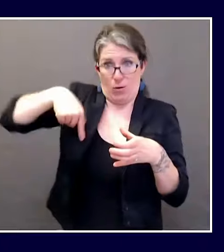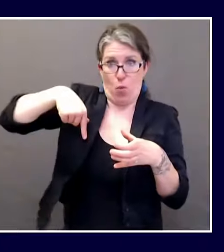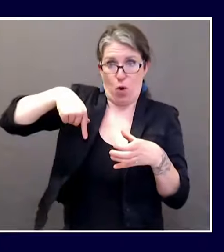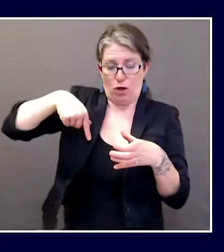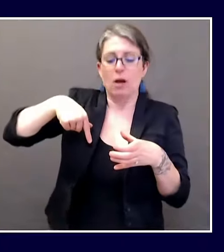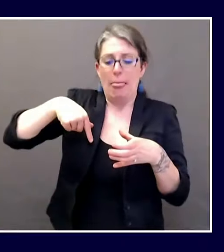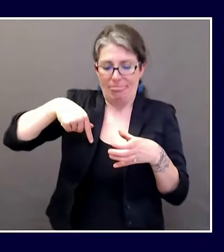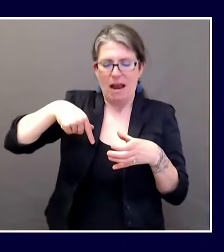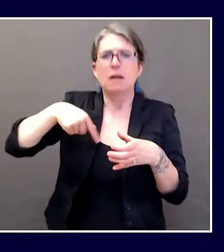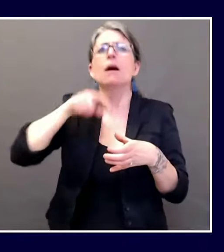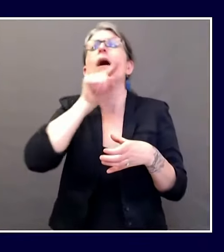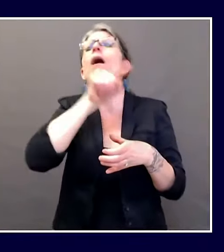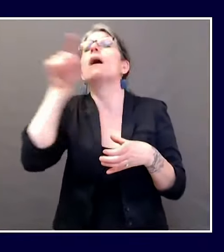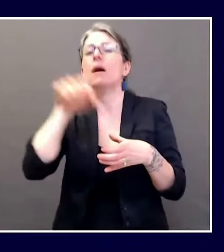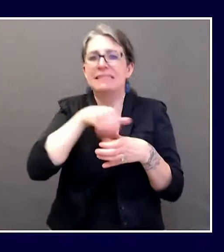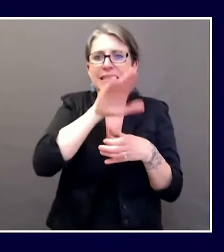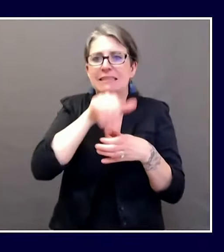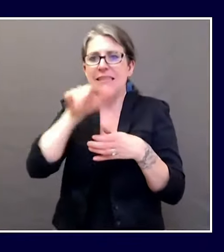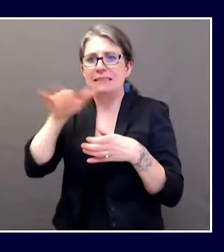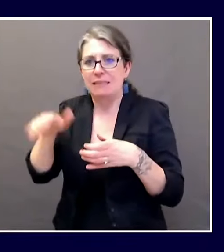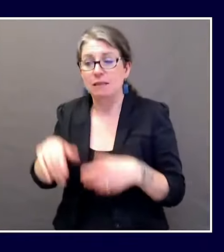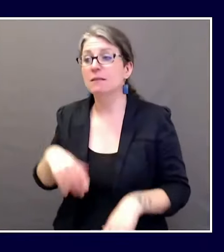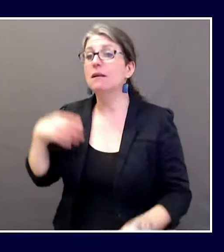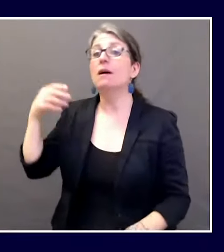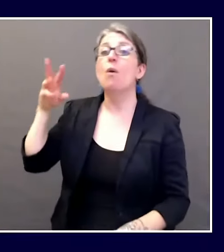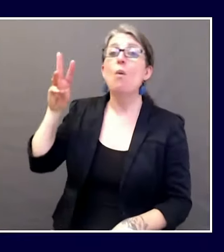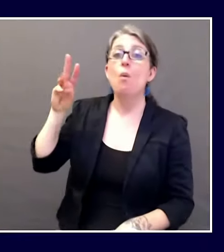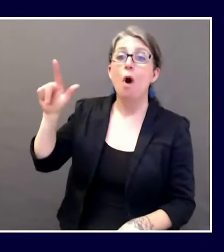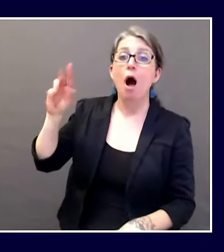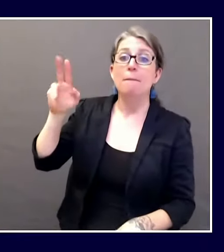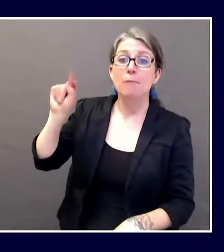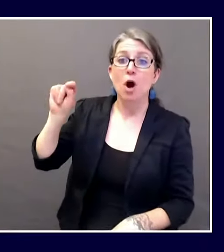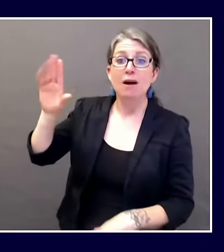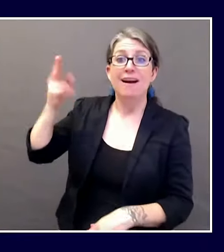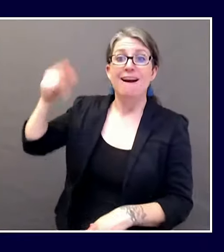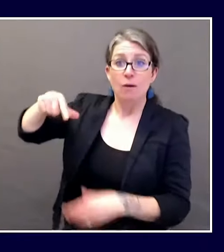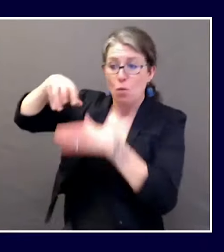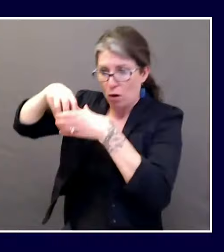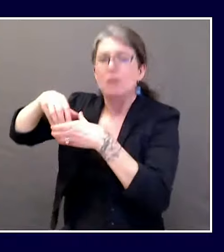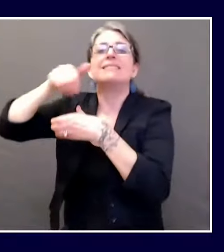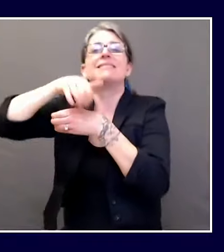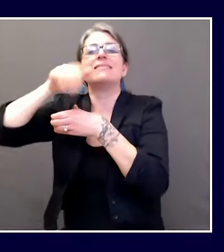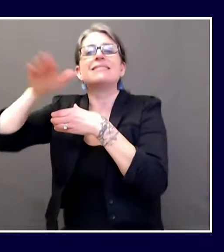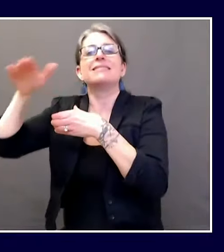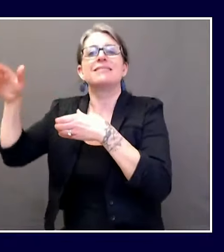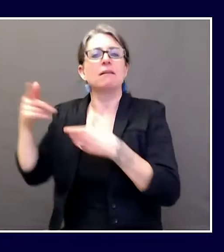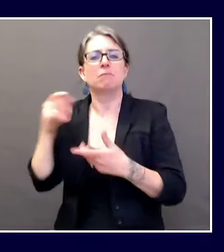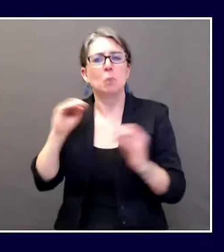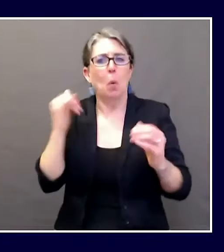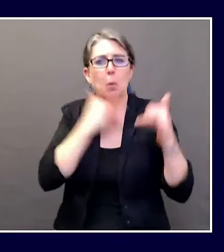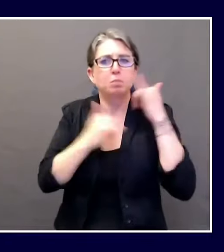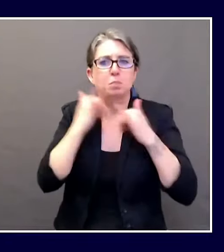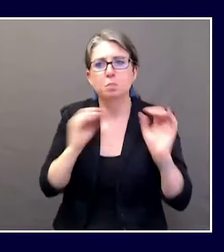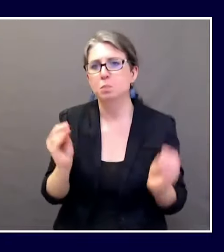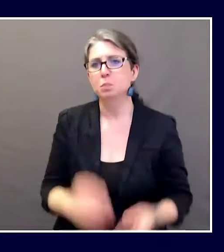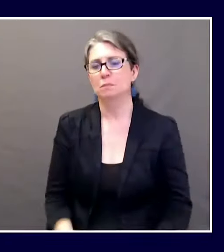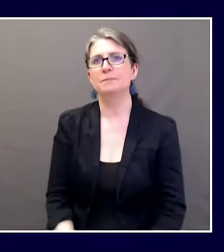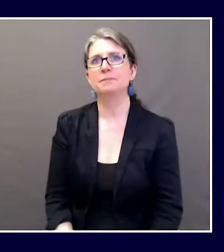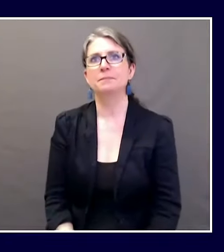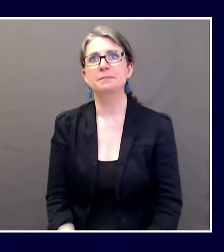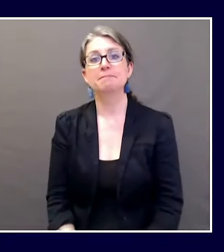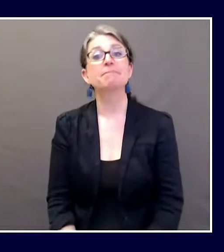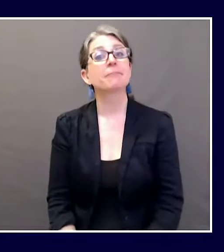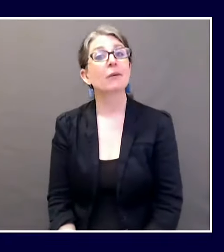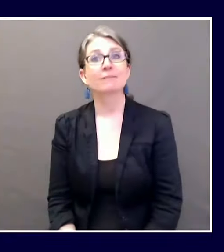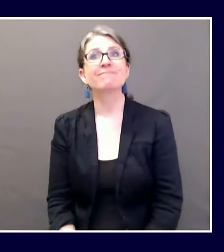And I only have one question, so that might be good news for you. As you look ahead to summertime, we see airlines offering more service into